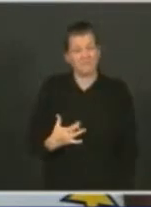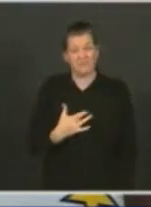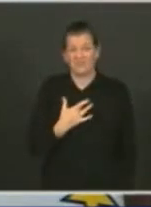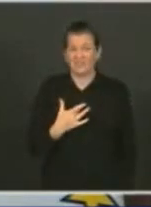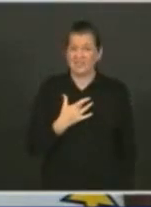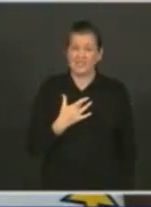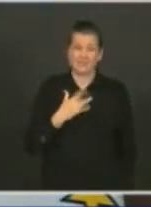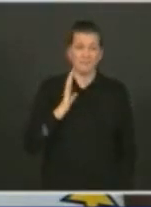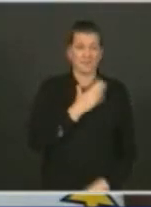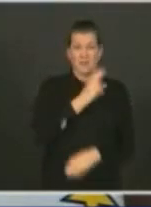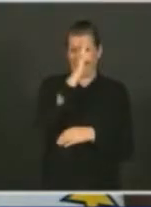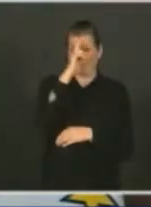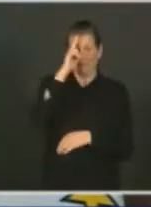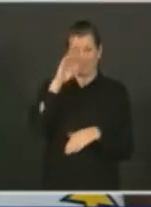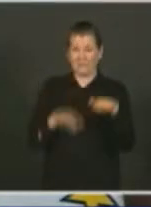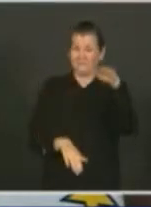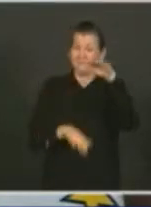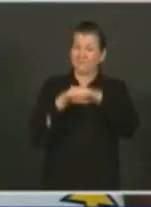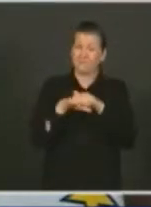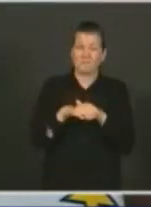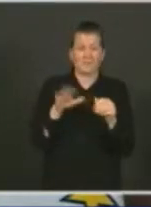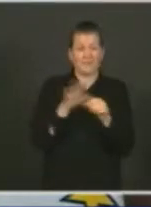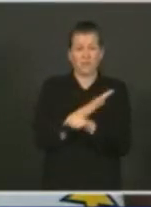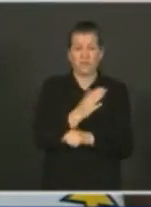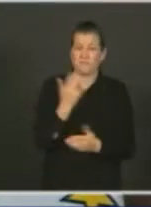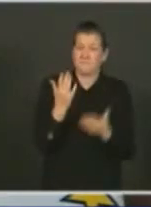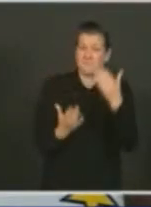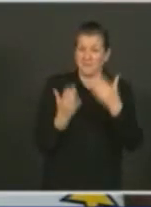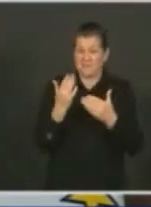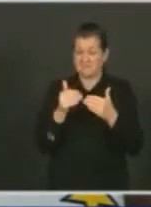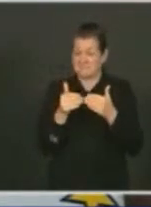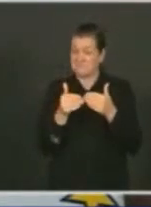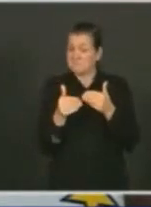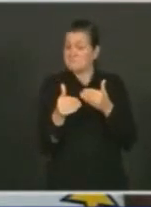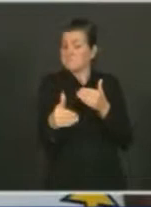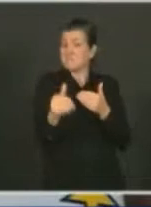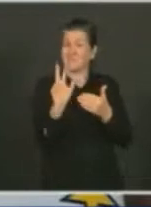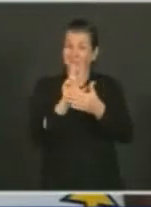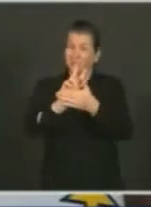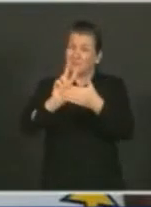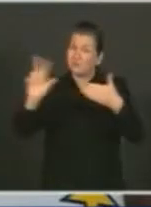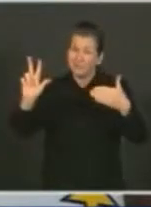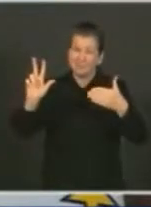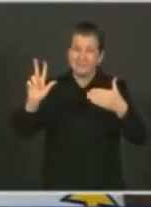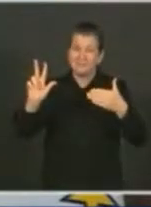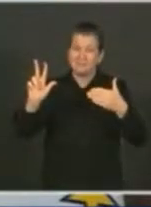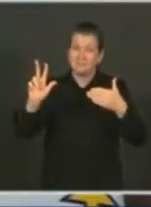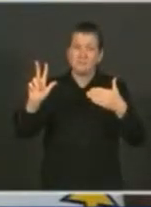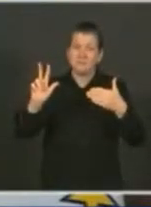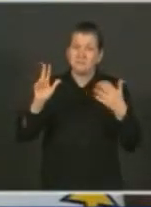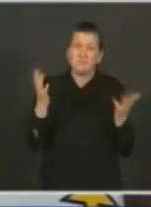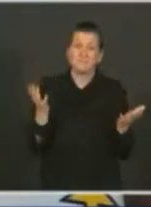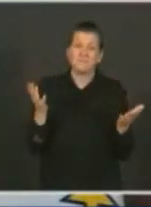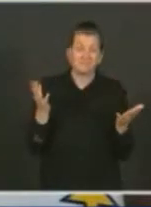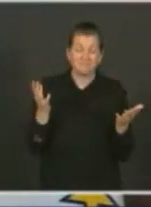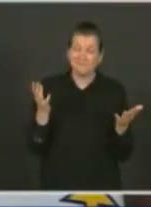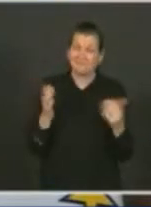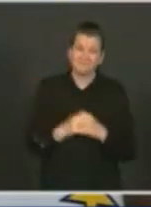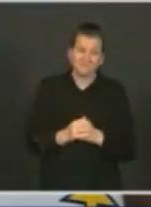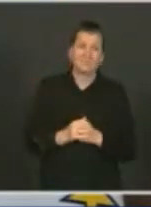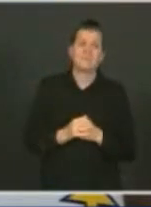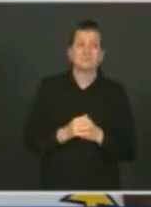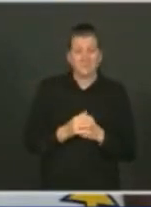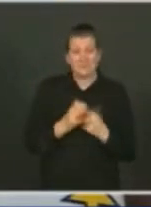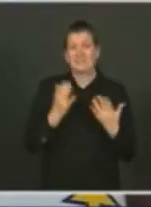completely filled within about 3 weeks, at which point we would flip over to start using